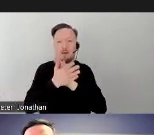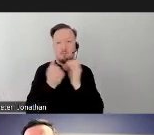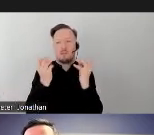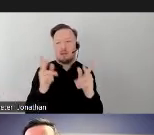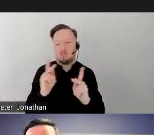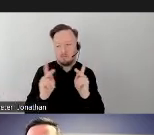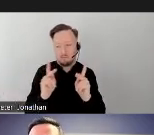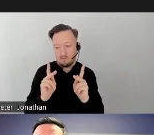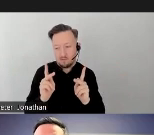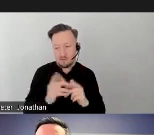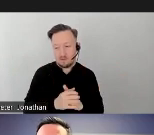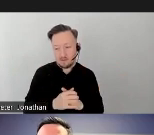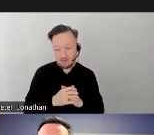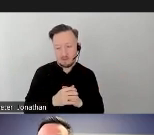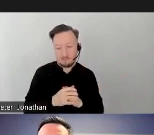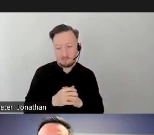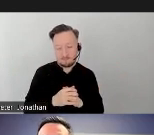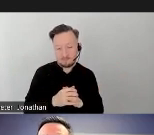colon or rectal cancer.